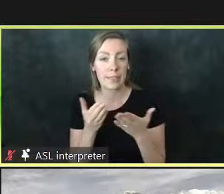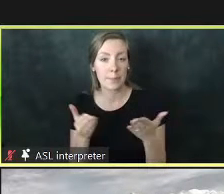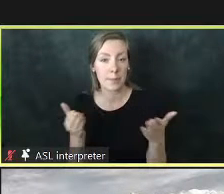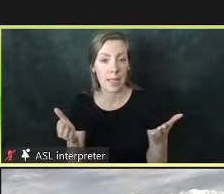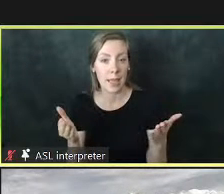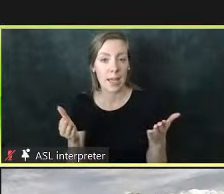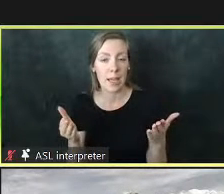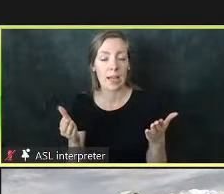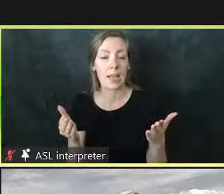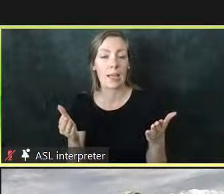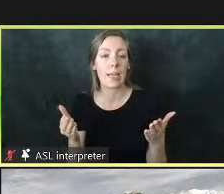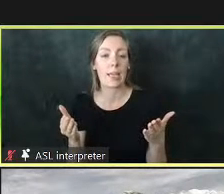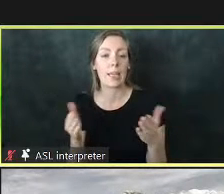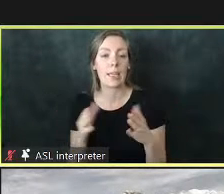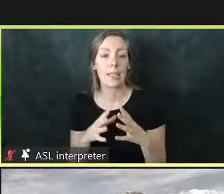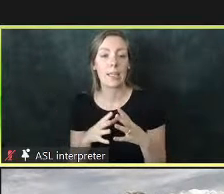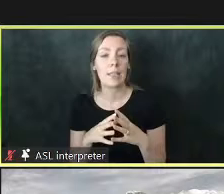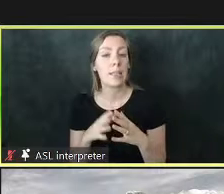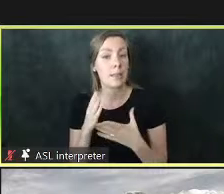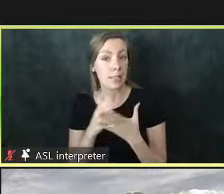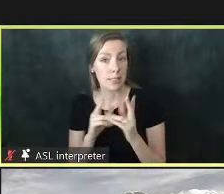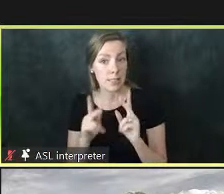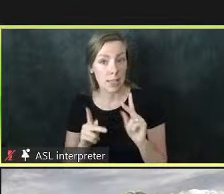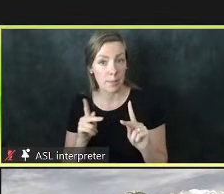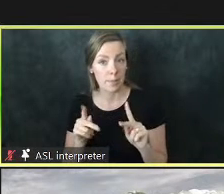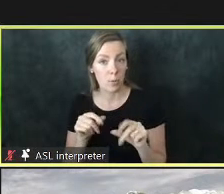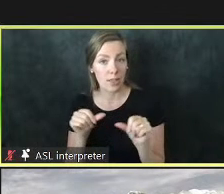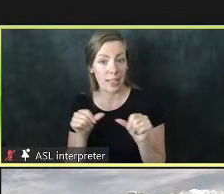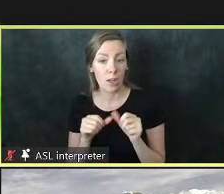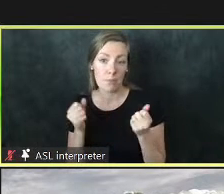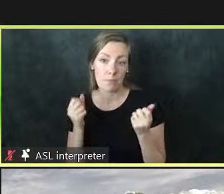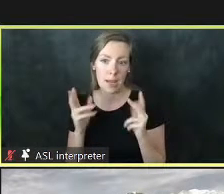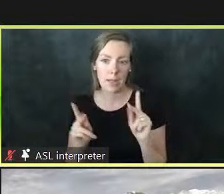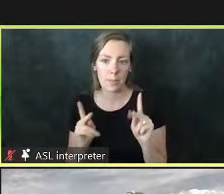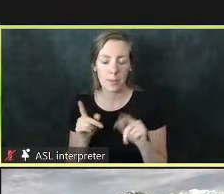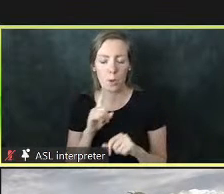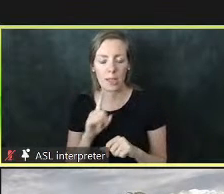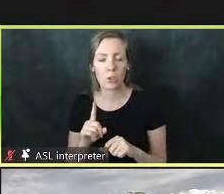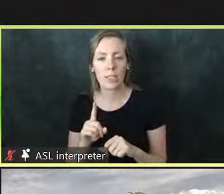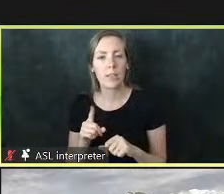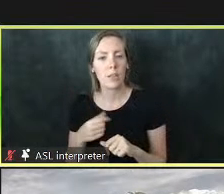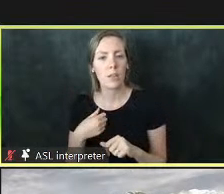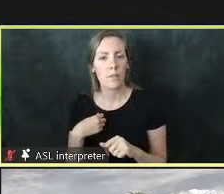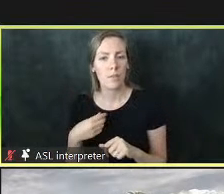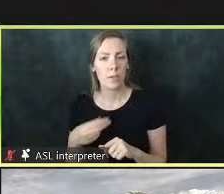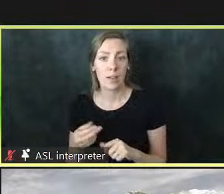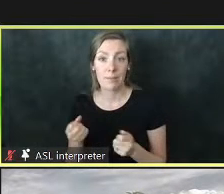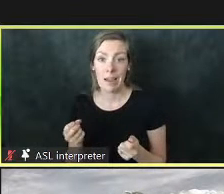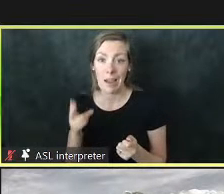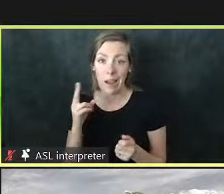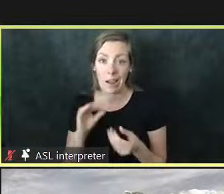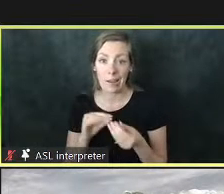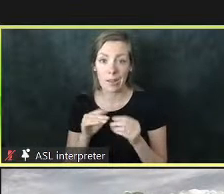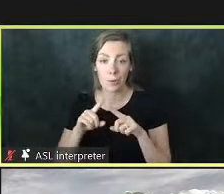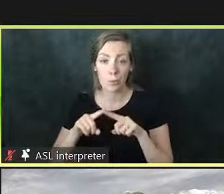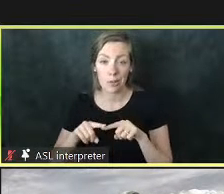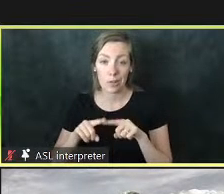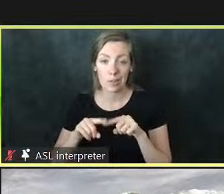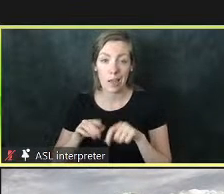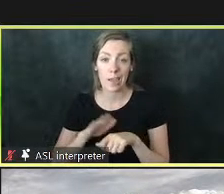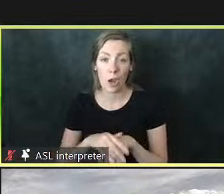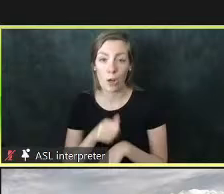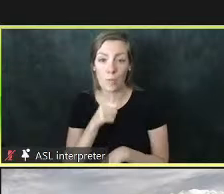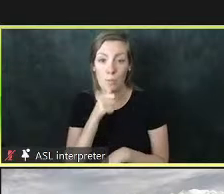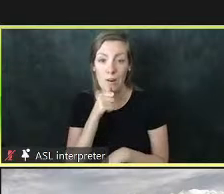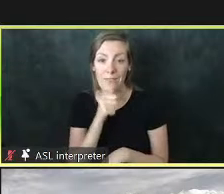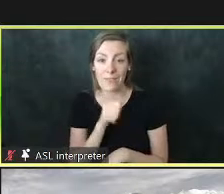municipal water authorities. agua. But some folks in the region, quite a Hay few gente en la actually, que a very high bastante number, rely on número alto private que